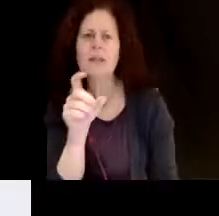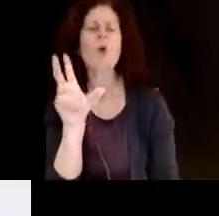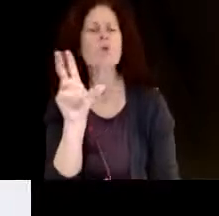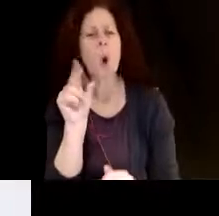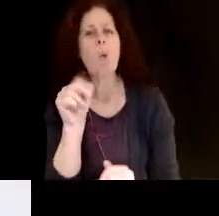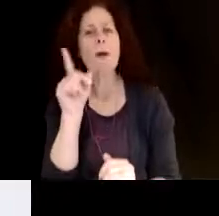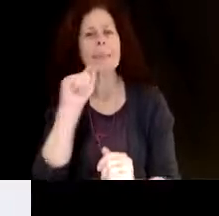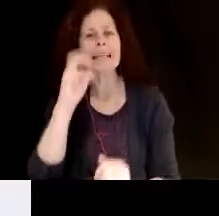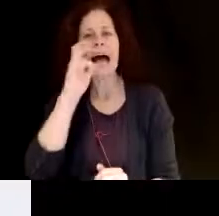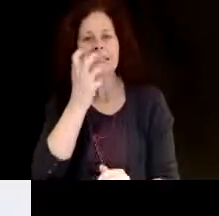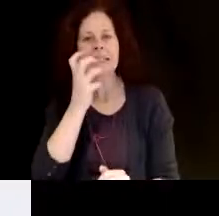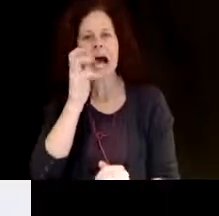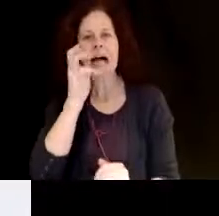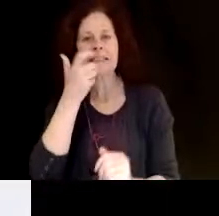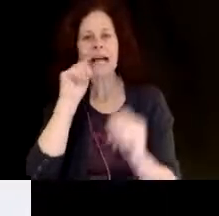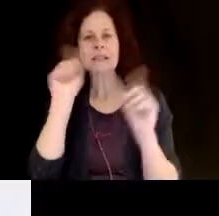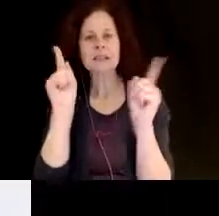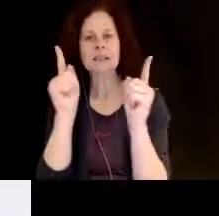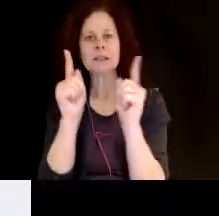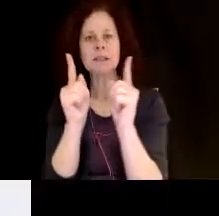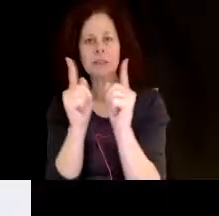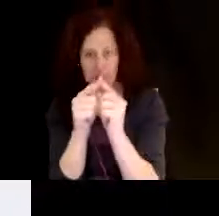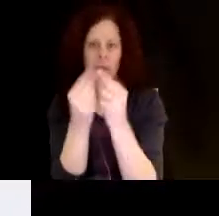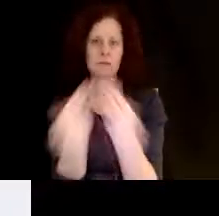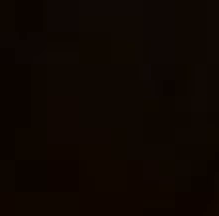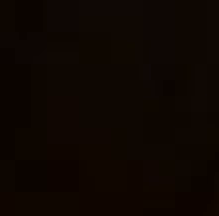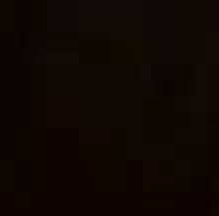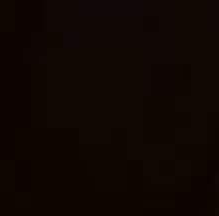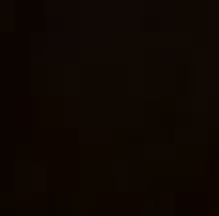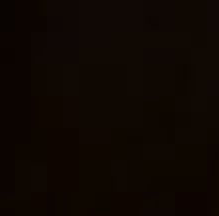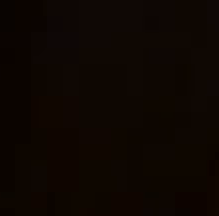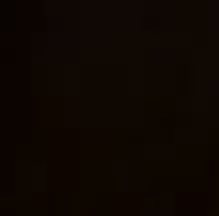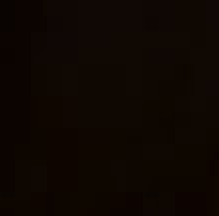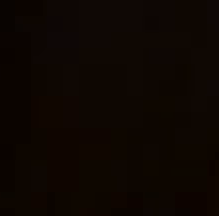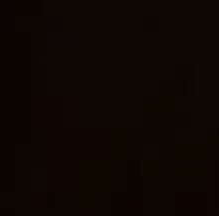where we will start the feature film here.